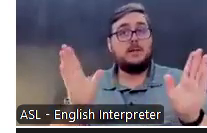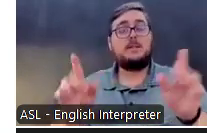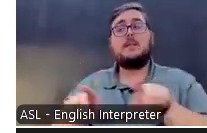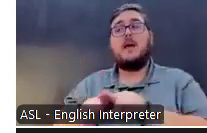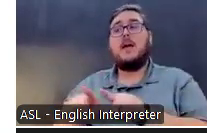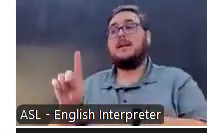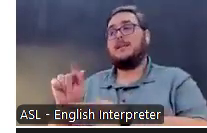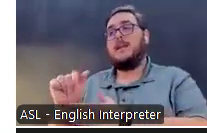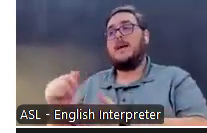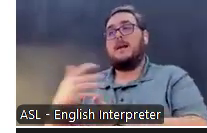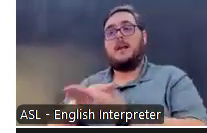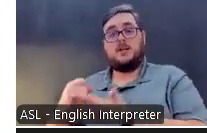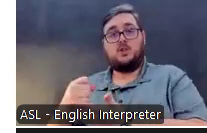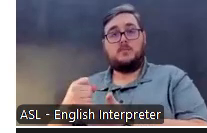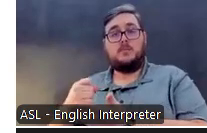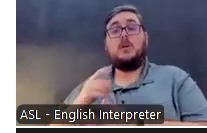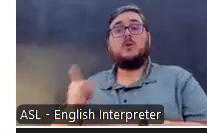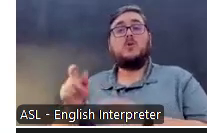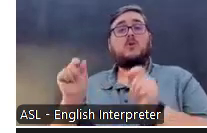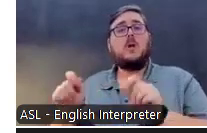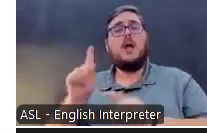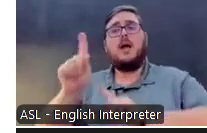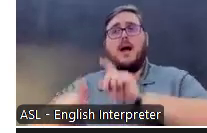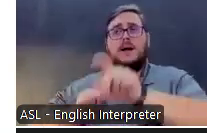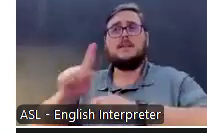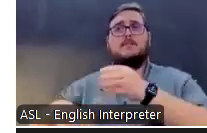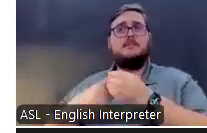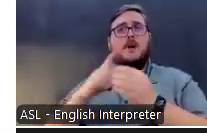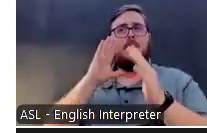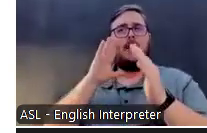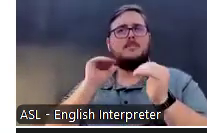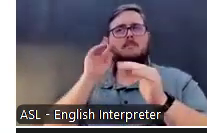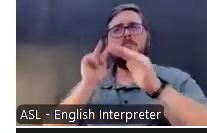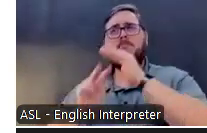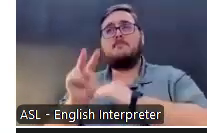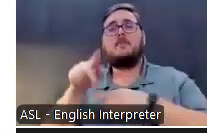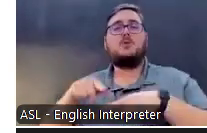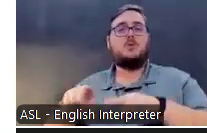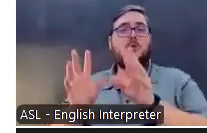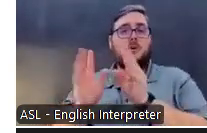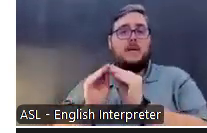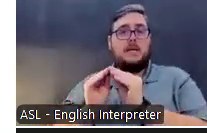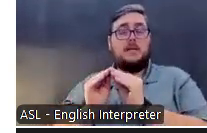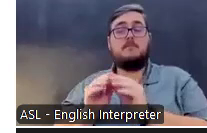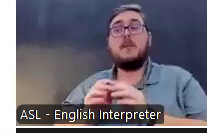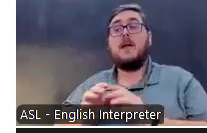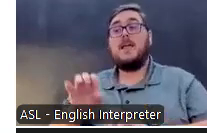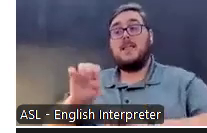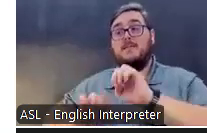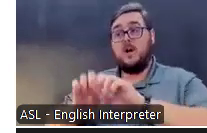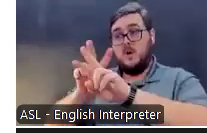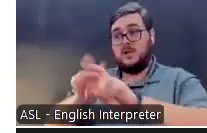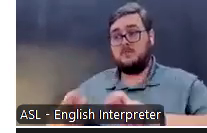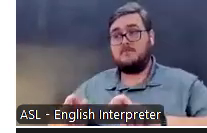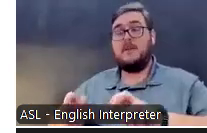in the evaluation at the IEP meeting. Once the evaluation is done, it will be reviewed by the student's IEP